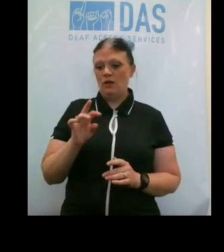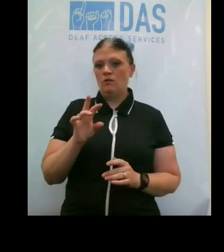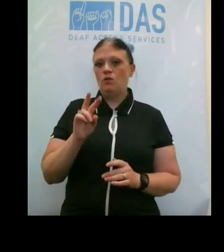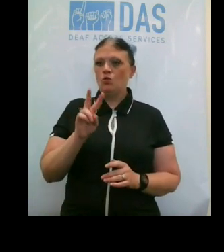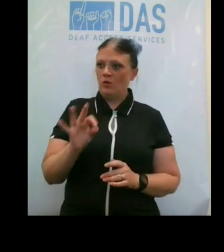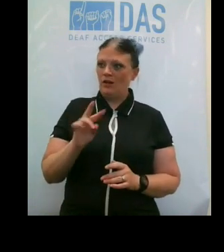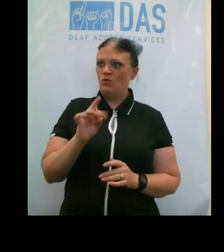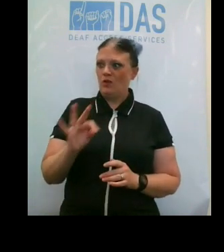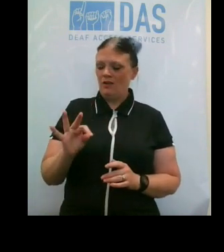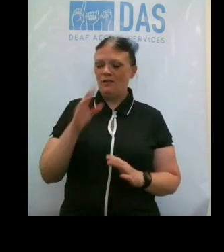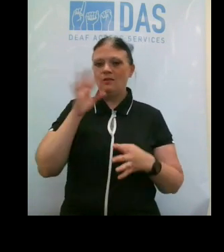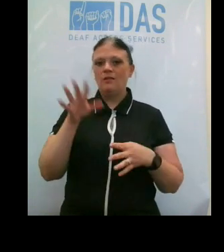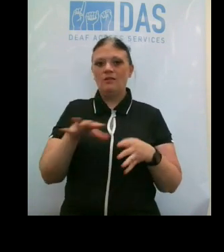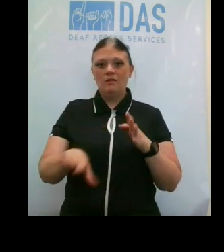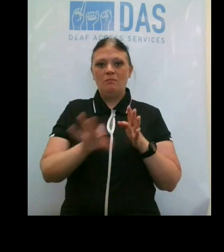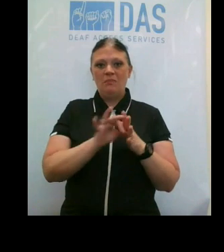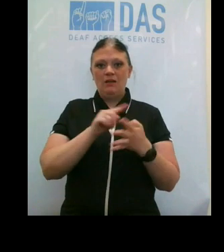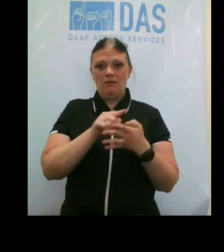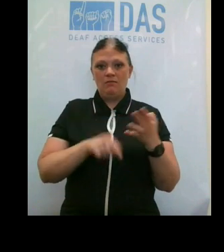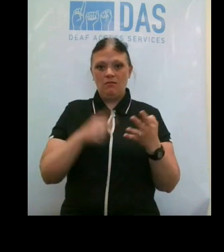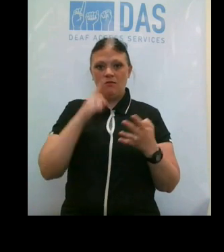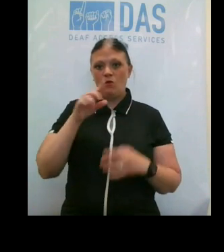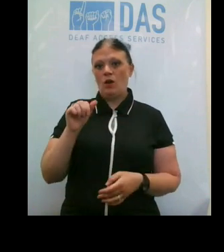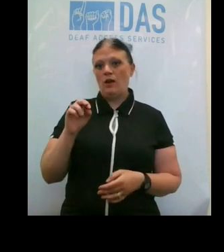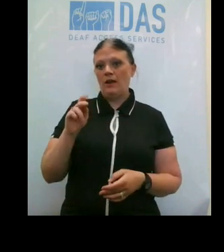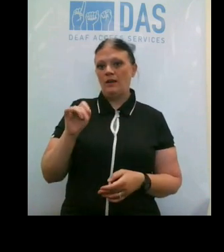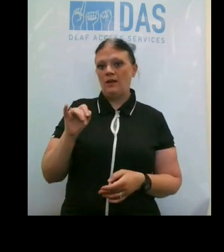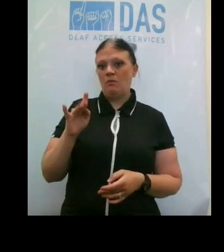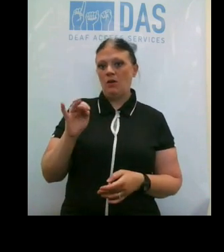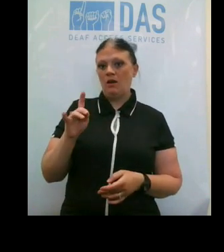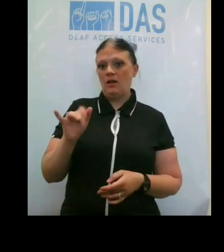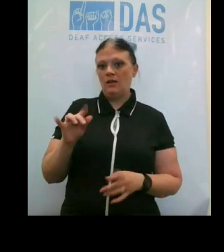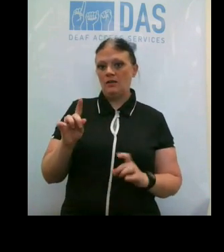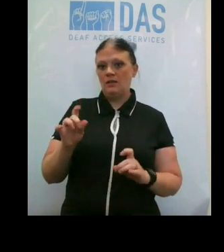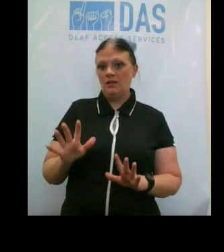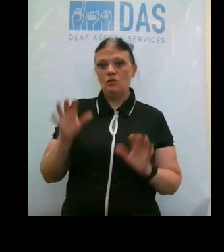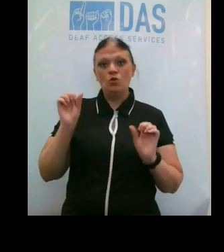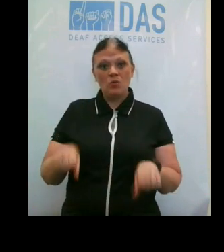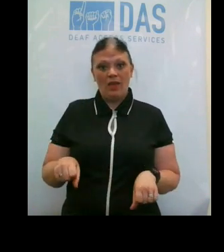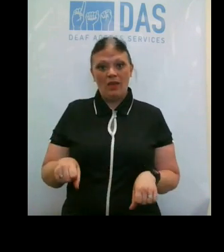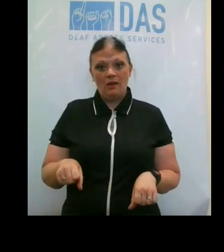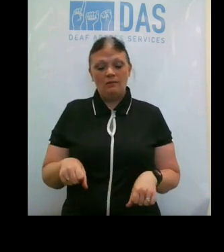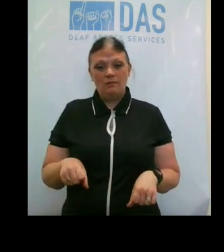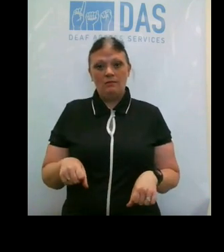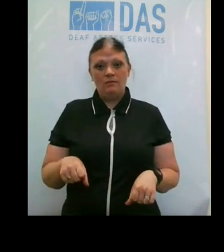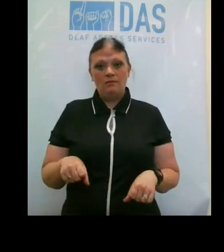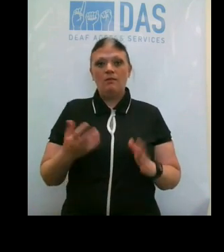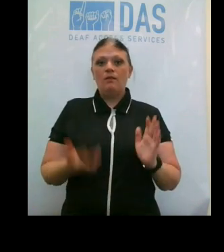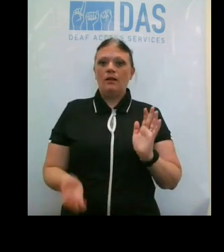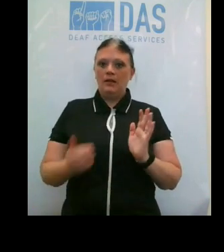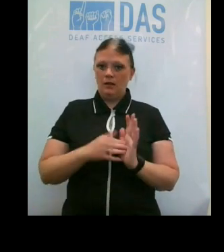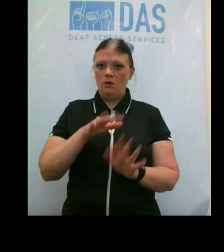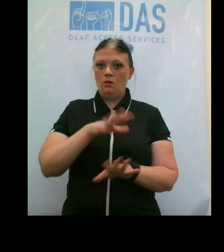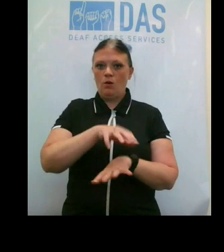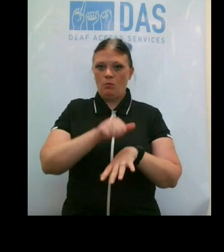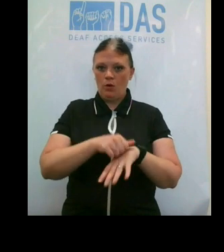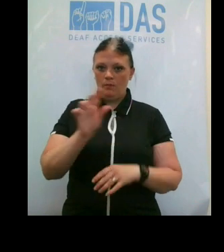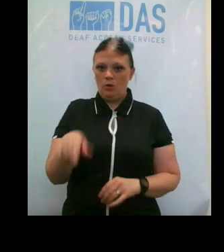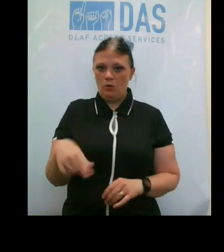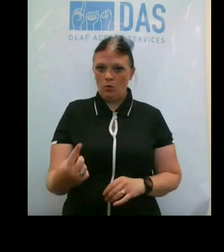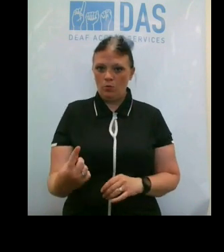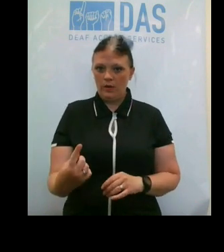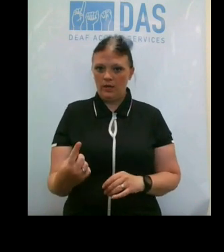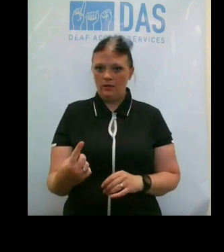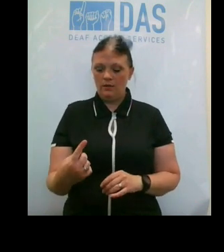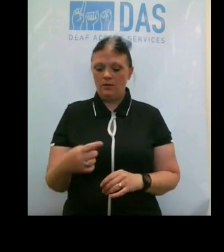858-2929, listen for the options and press the option for antibody testing, you can get antibody testing. This, once again, is by appointment only. There